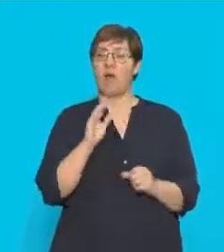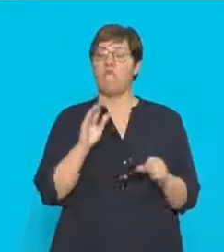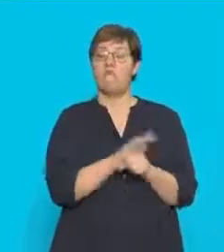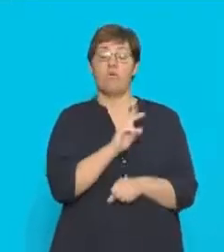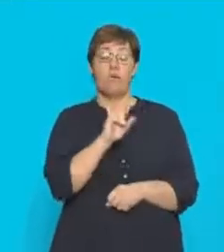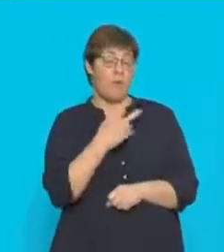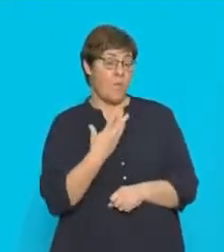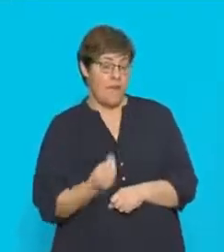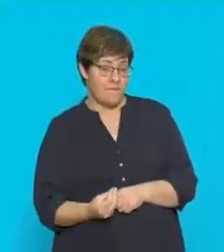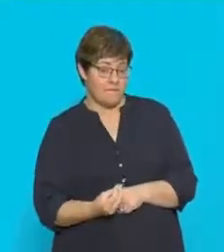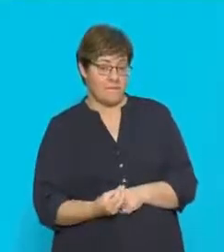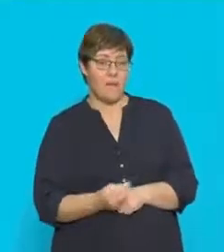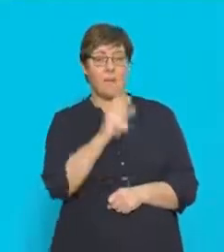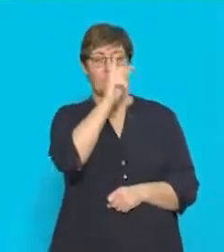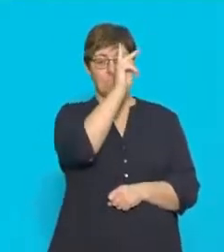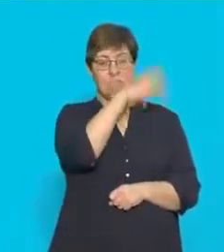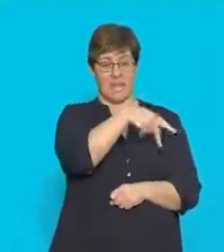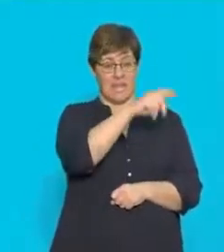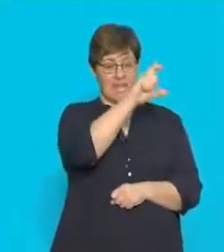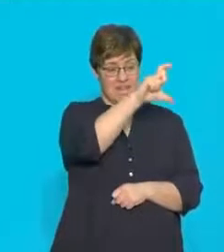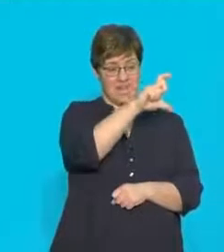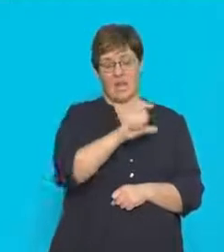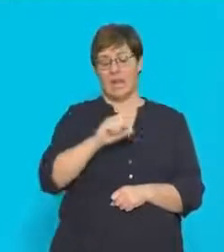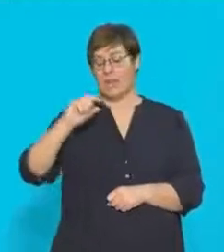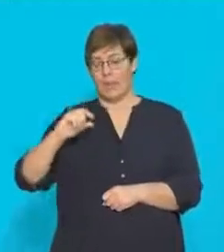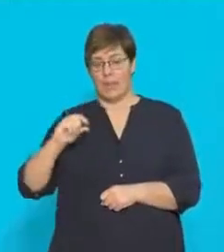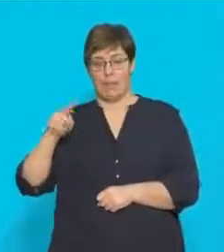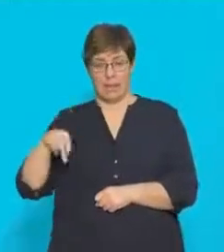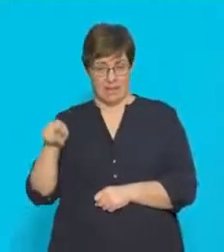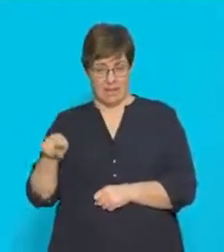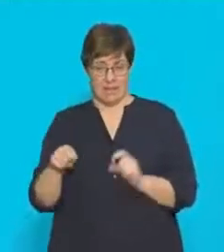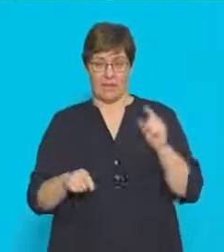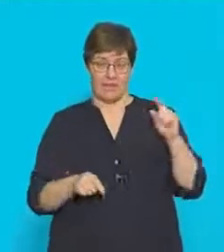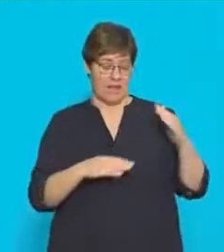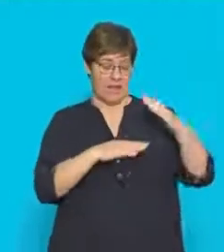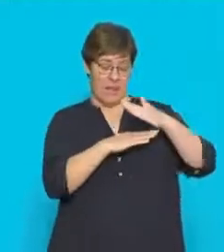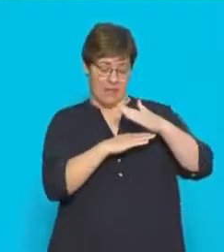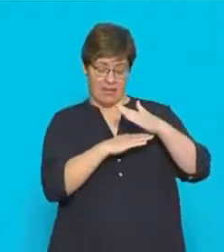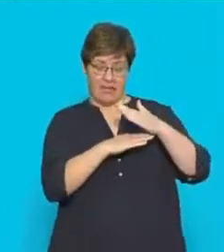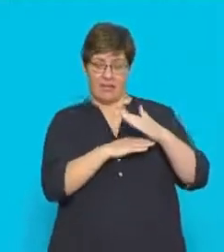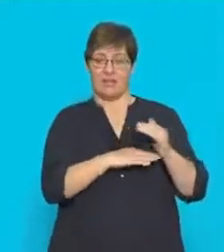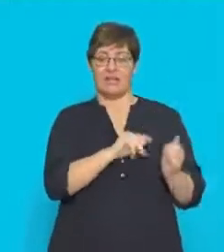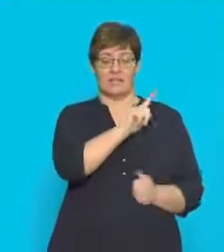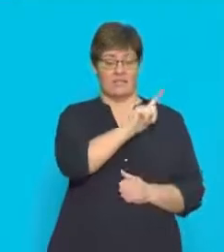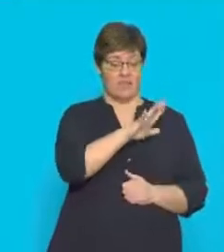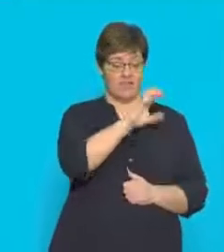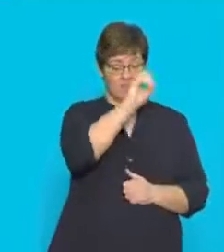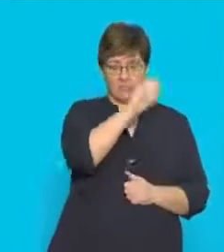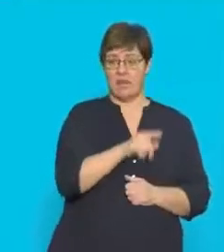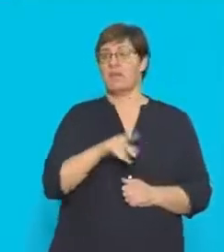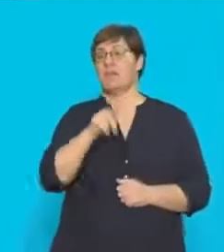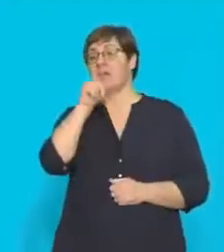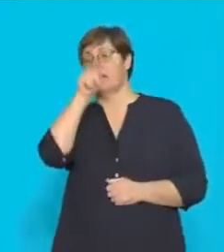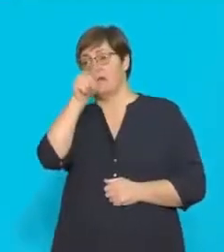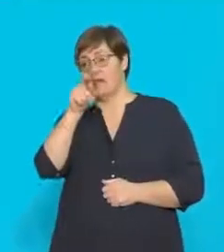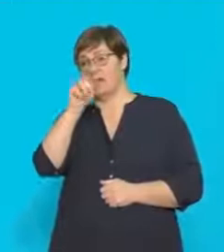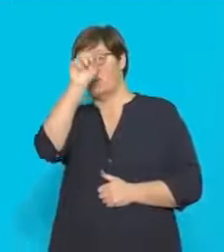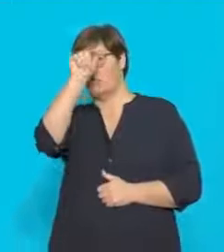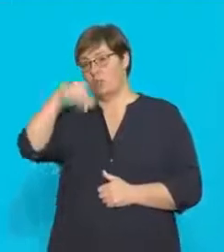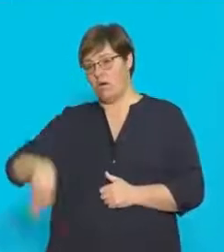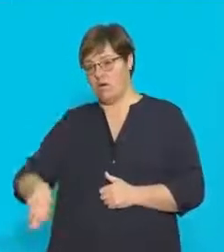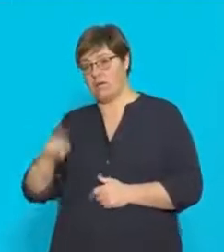our full pair we have is the P's. So we've got angle P and we've got the side across it.